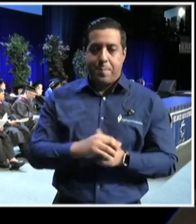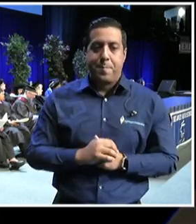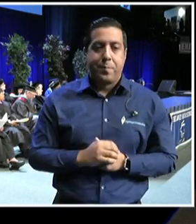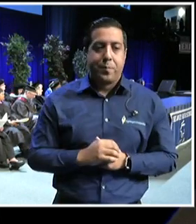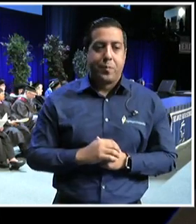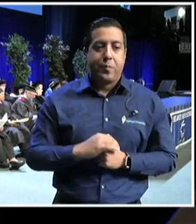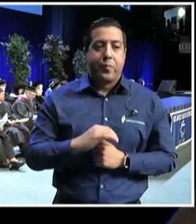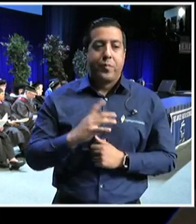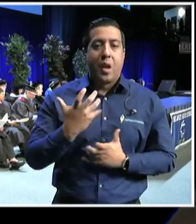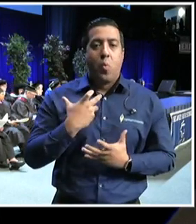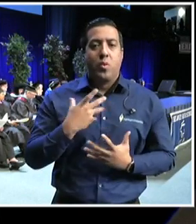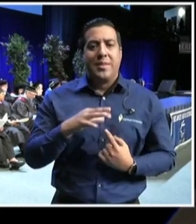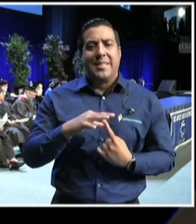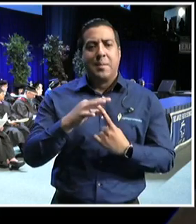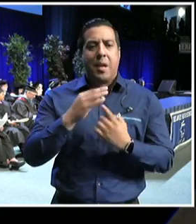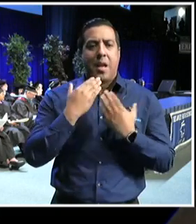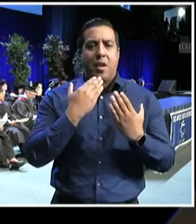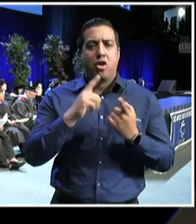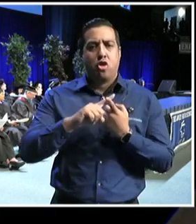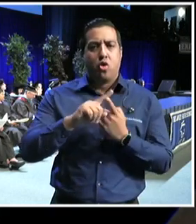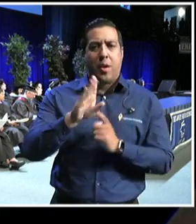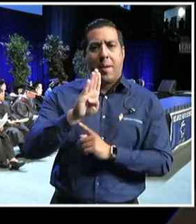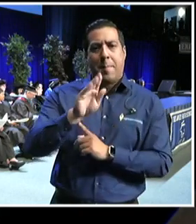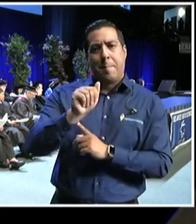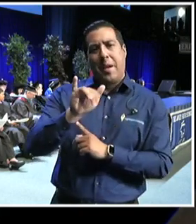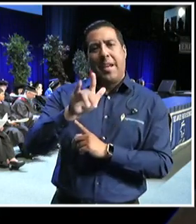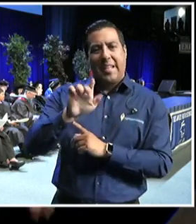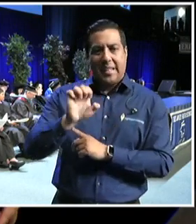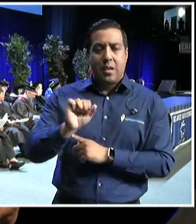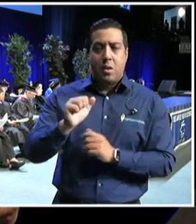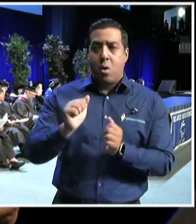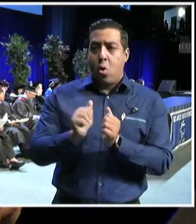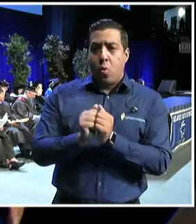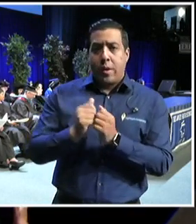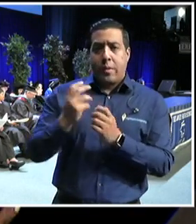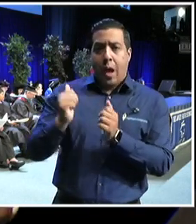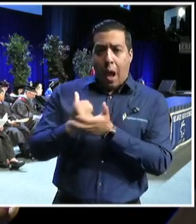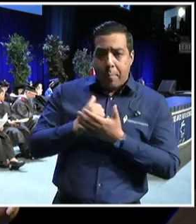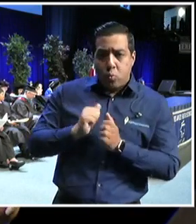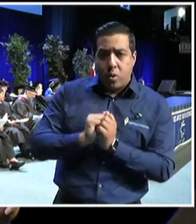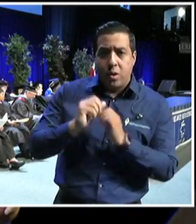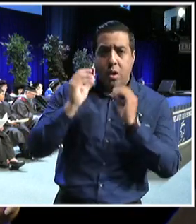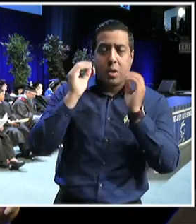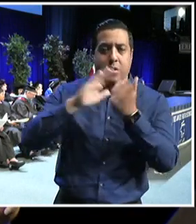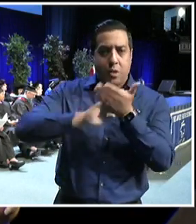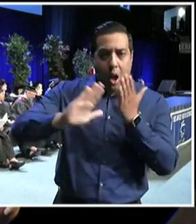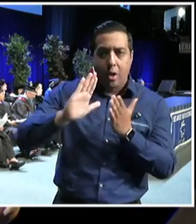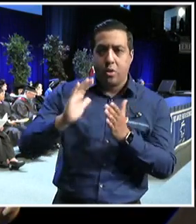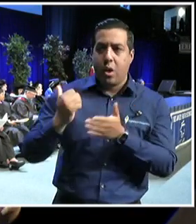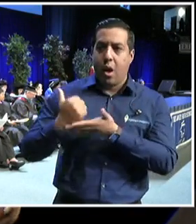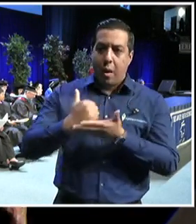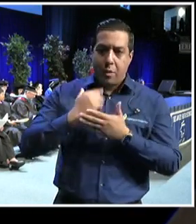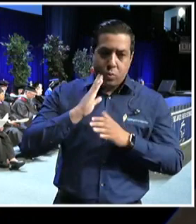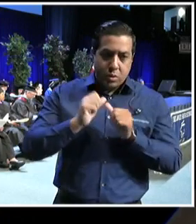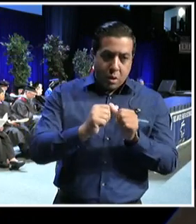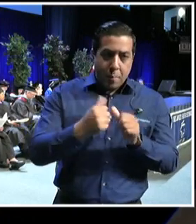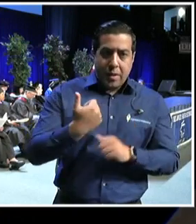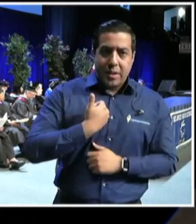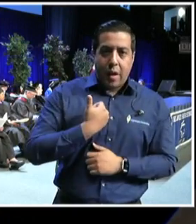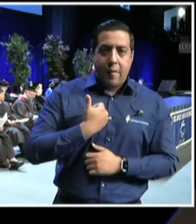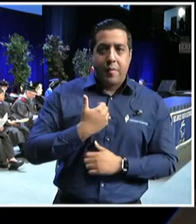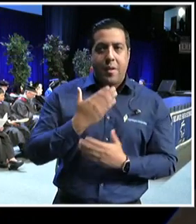I'd like to give a special thanks to Miss Bailey for helping me with college and teaching me how to continue on my own. Miss